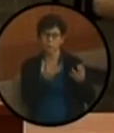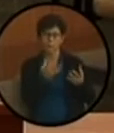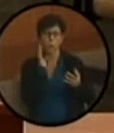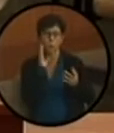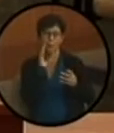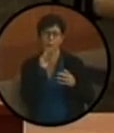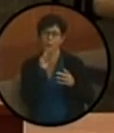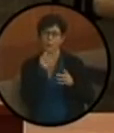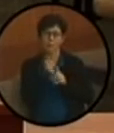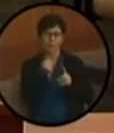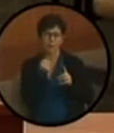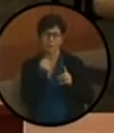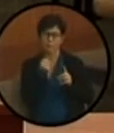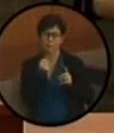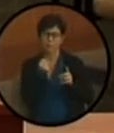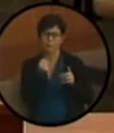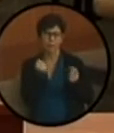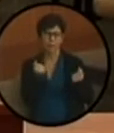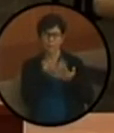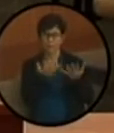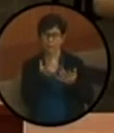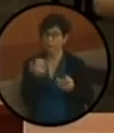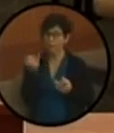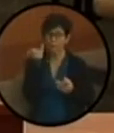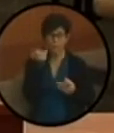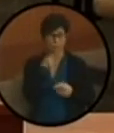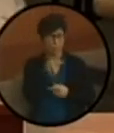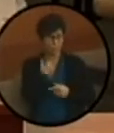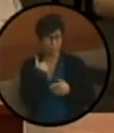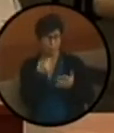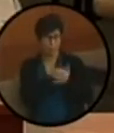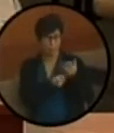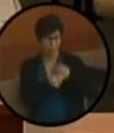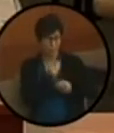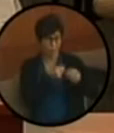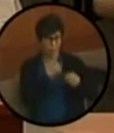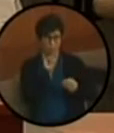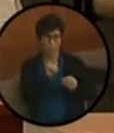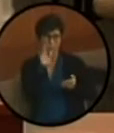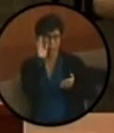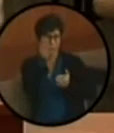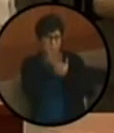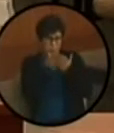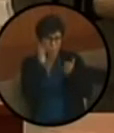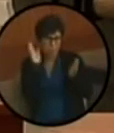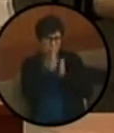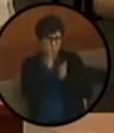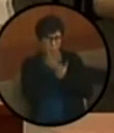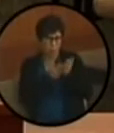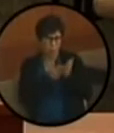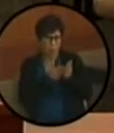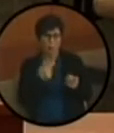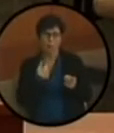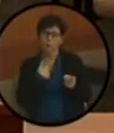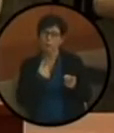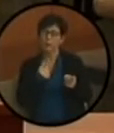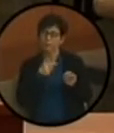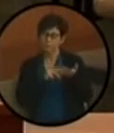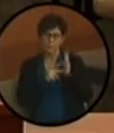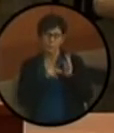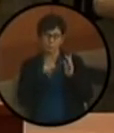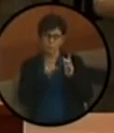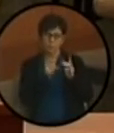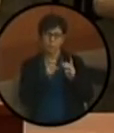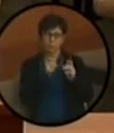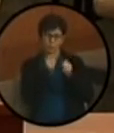the mayor said basically, if your budget is this and this is a small portion, why not make sure that this is just, that this is accountable as well, especially if it